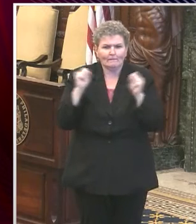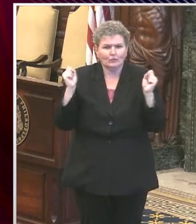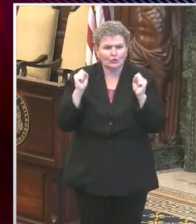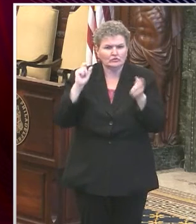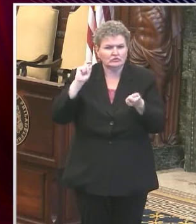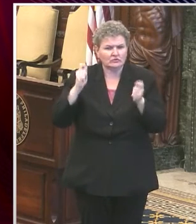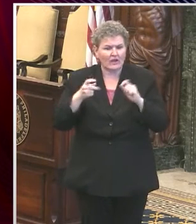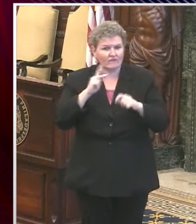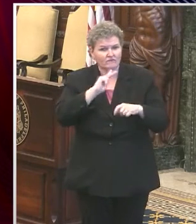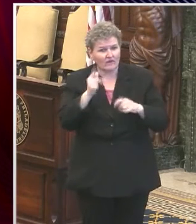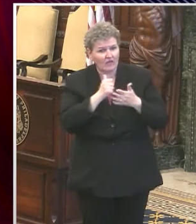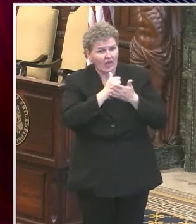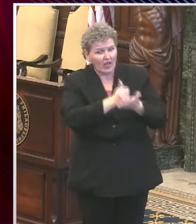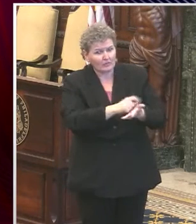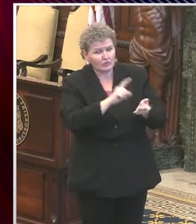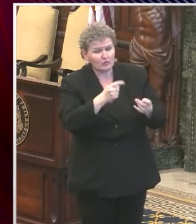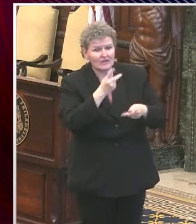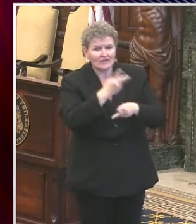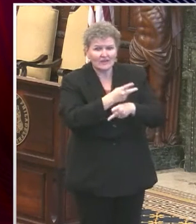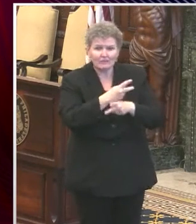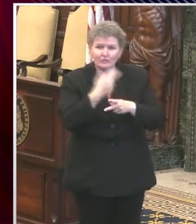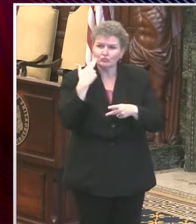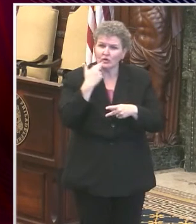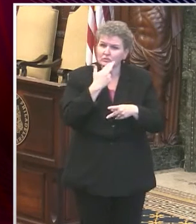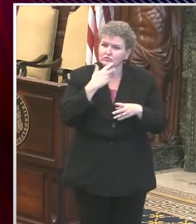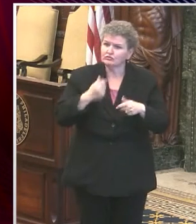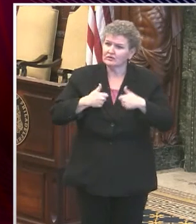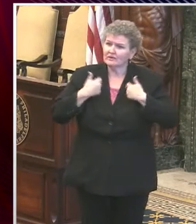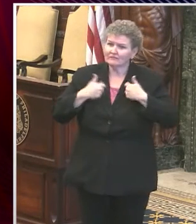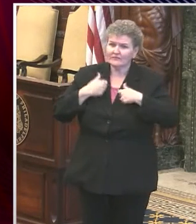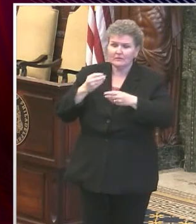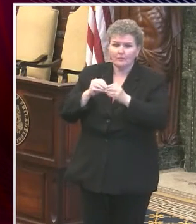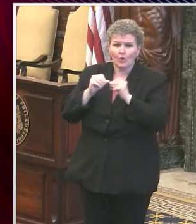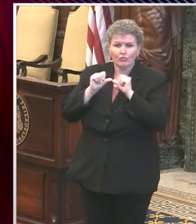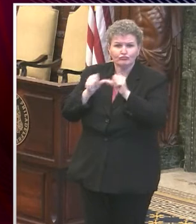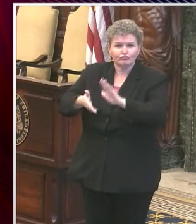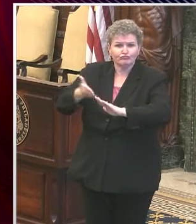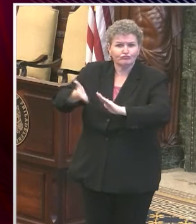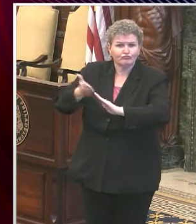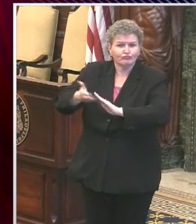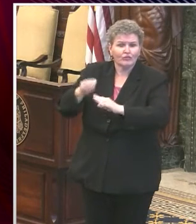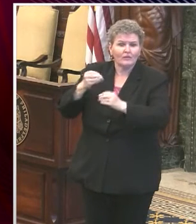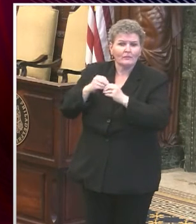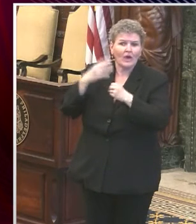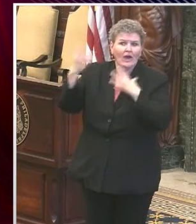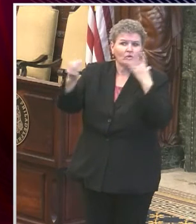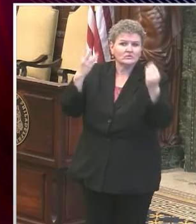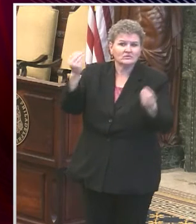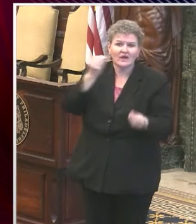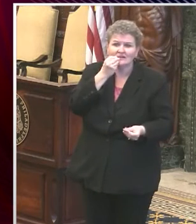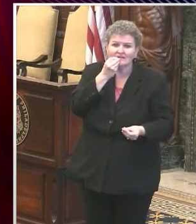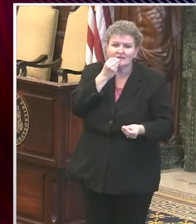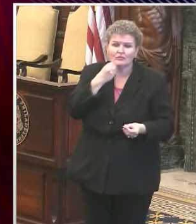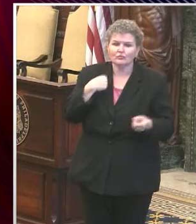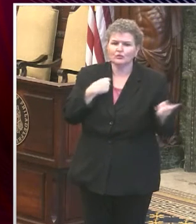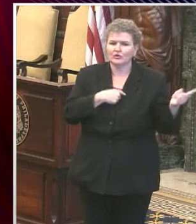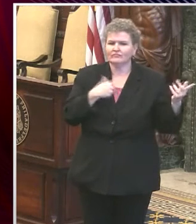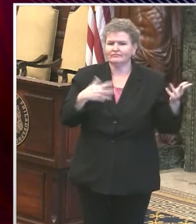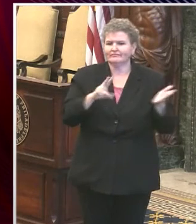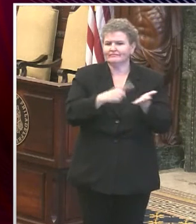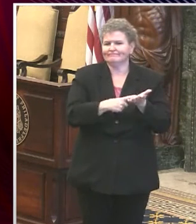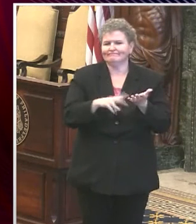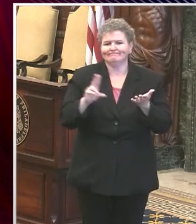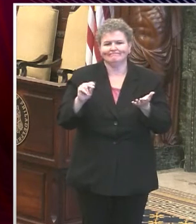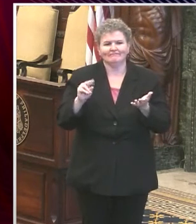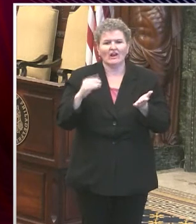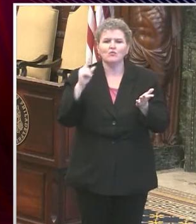restaurants survive while providing service safely to their customers? We have not discussed that. There are thousands of restaurants